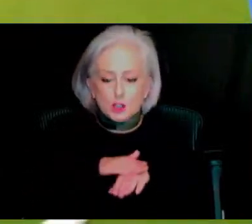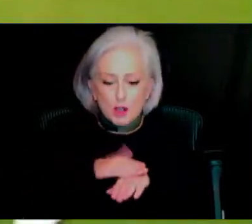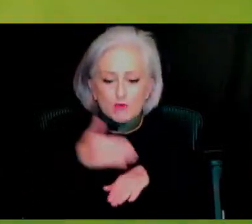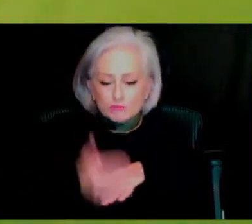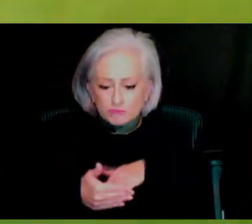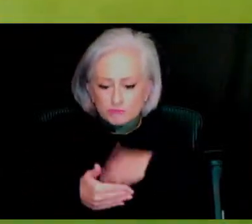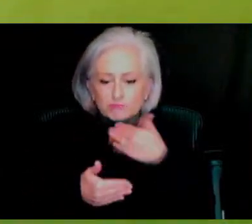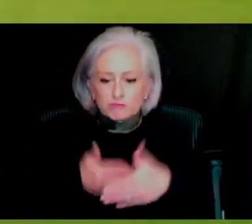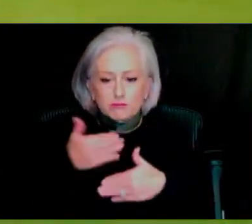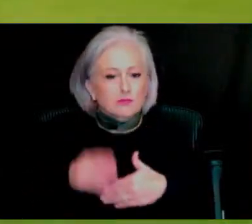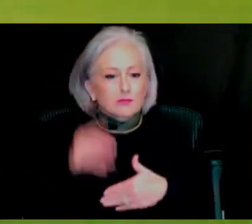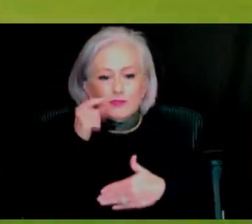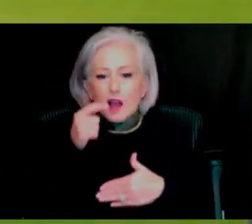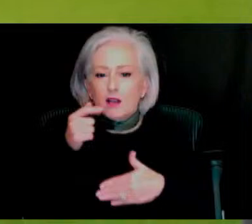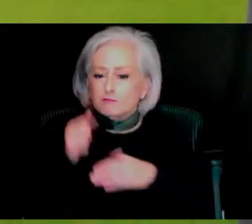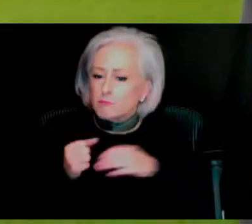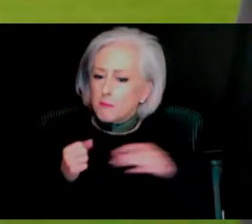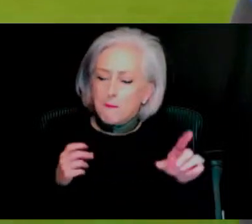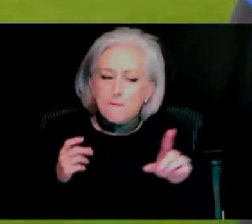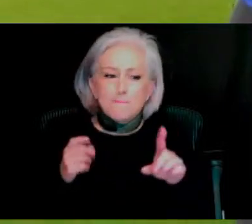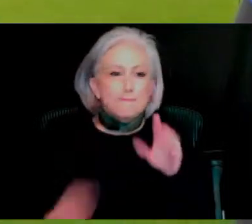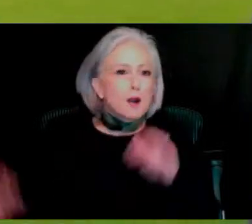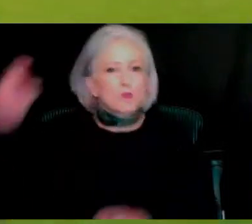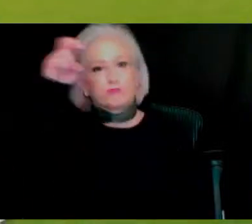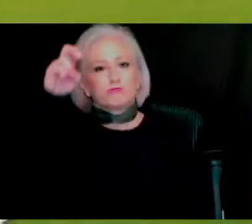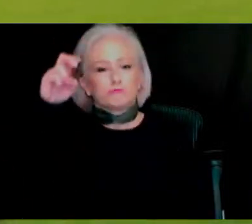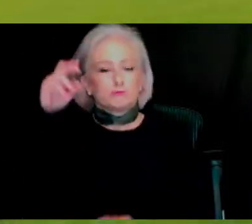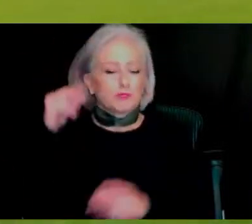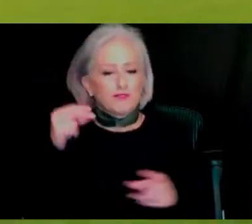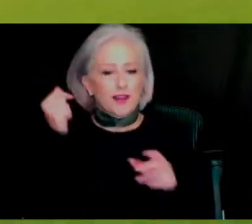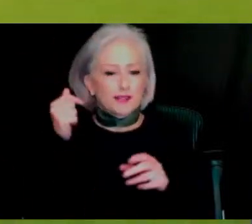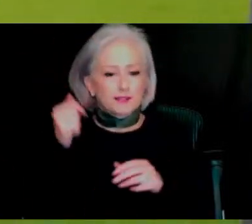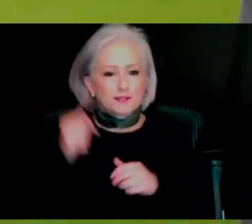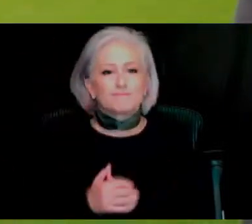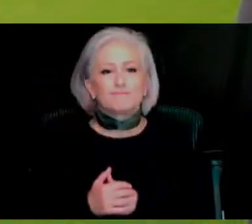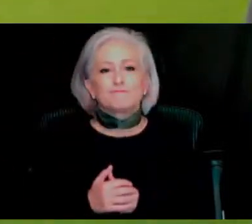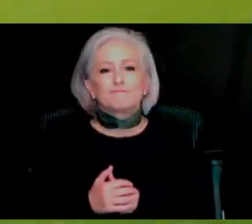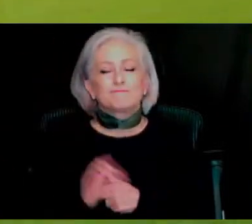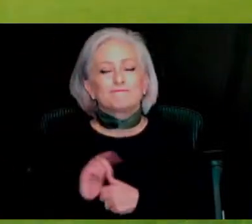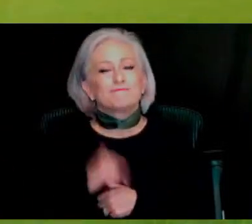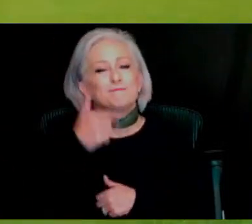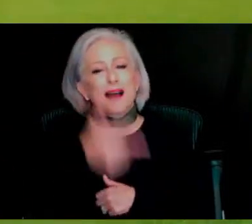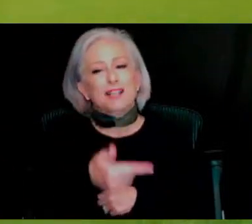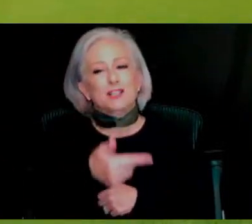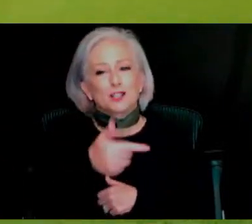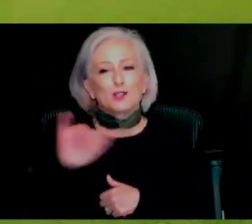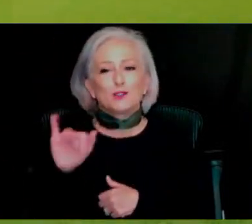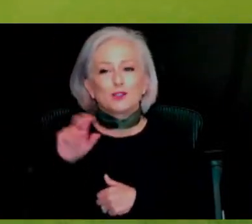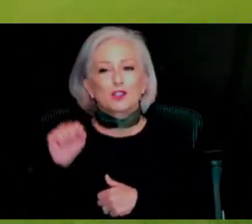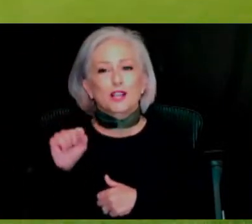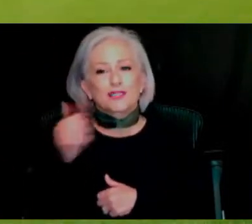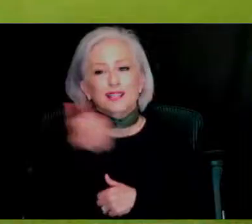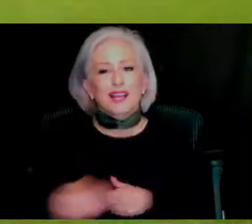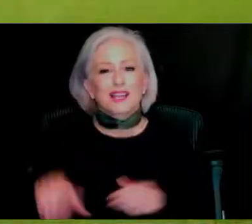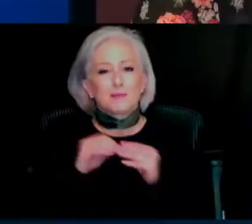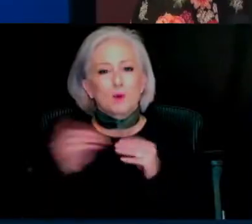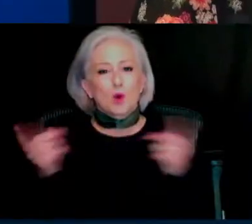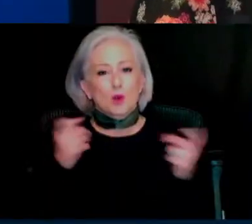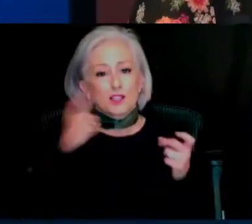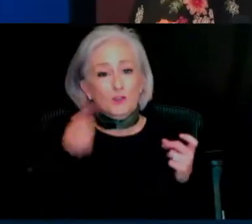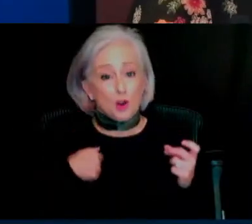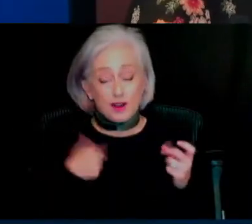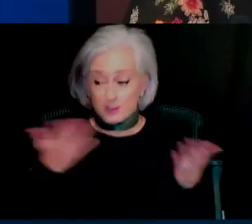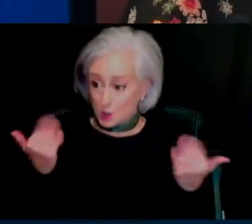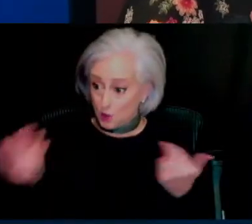everything. Great advice. Back to you in the studio, Jess. Do you have any more questions for us? You going to come out and join me?